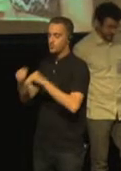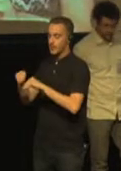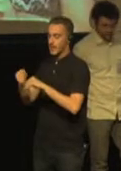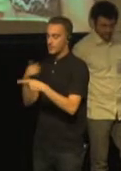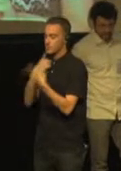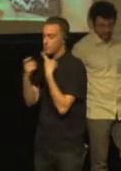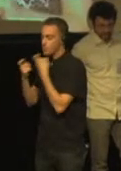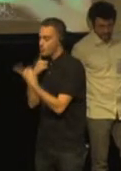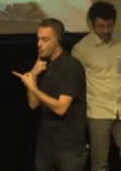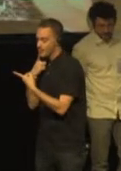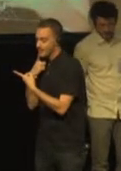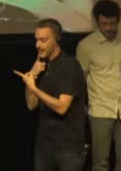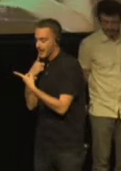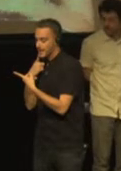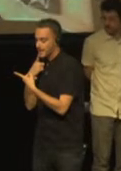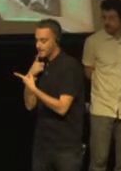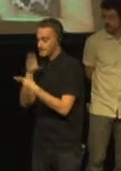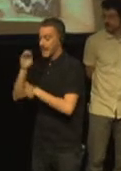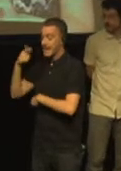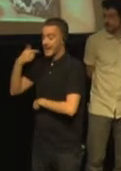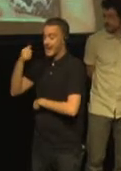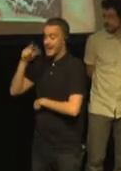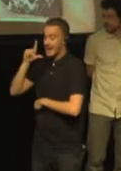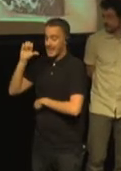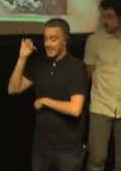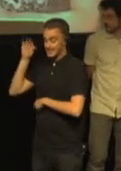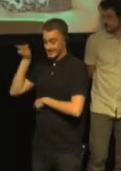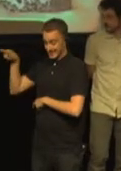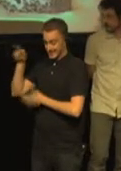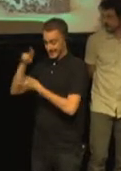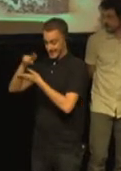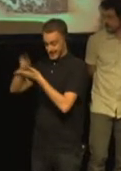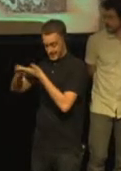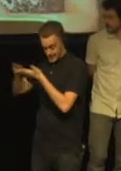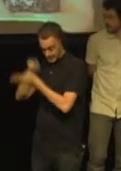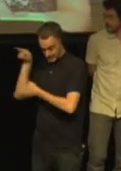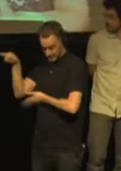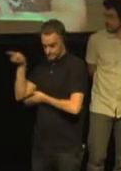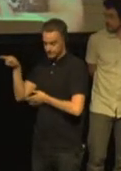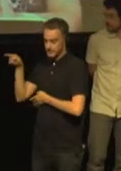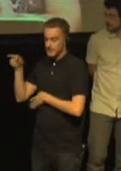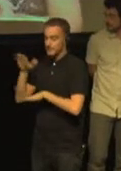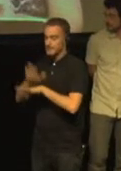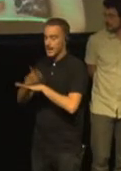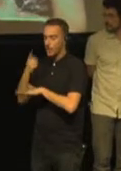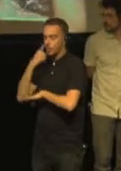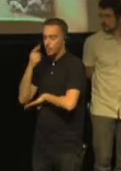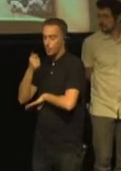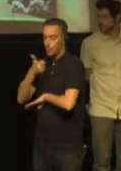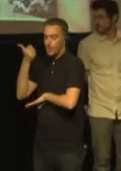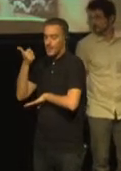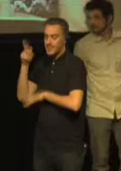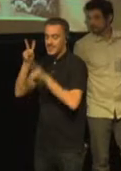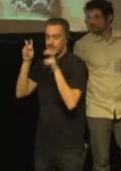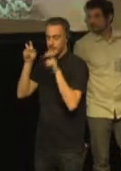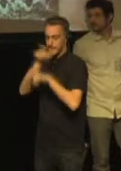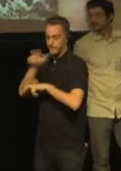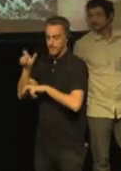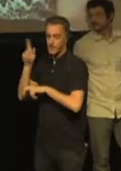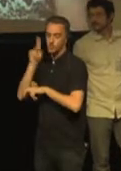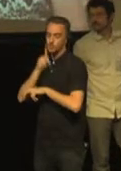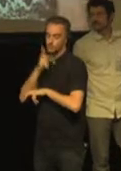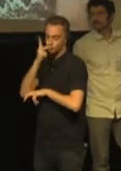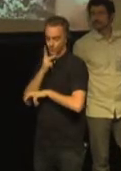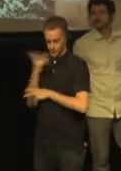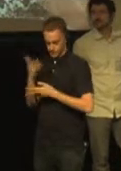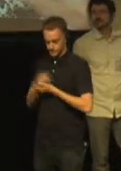Wales that would enable us to know a bit more about this deafblind population. And the authors had pooled the data so